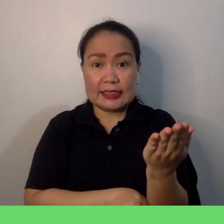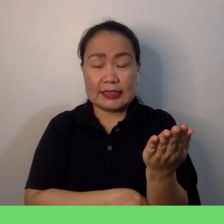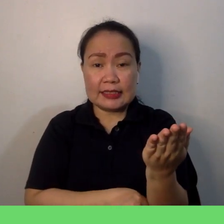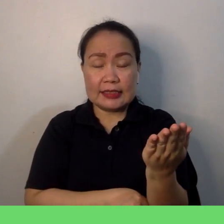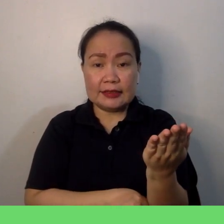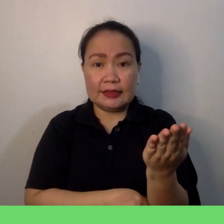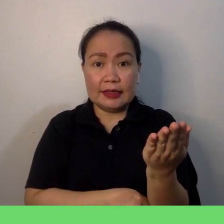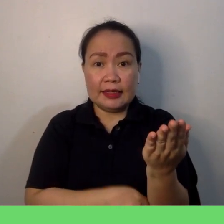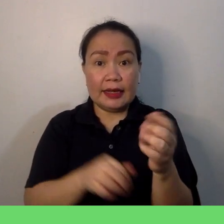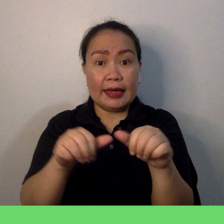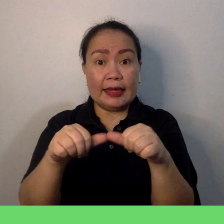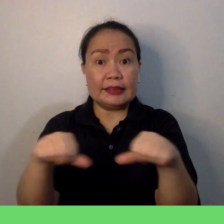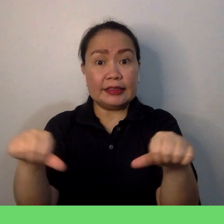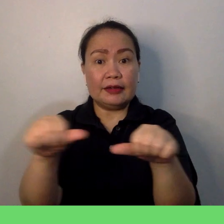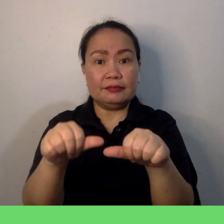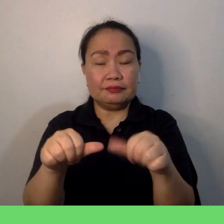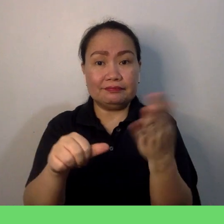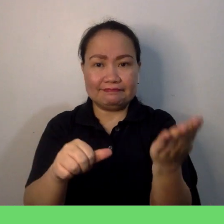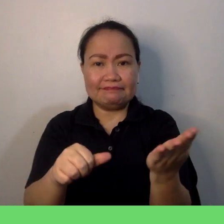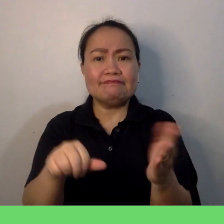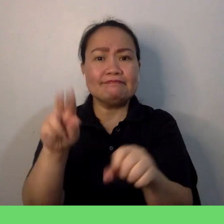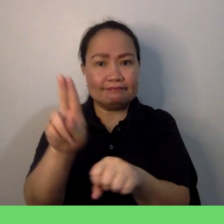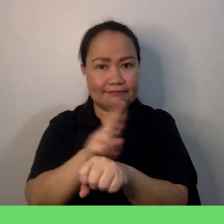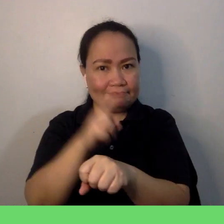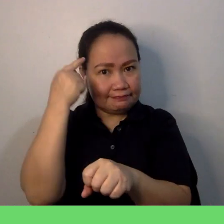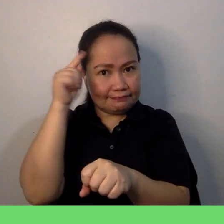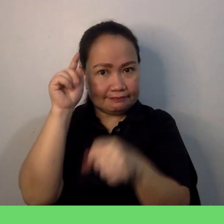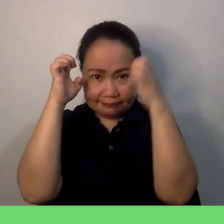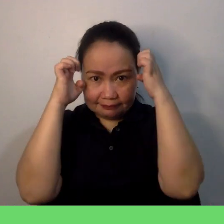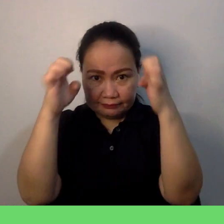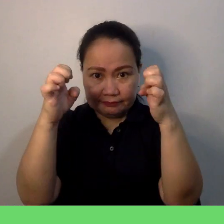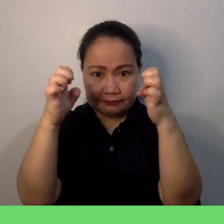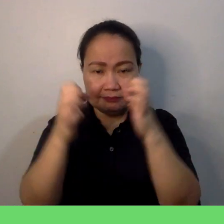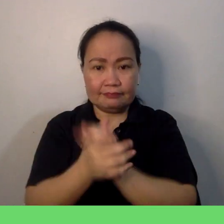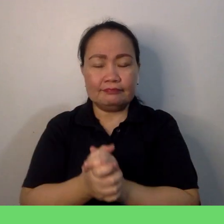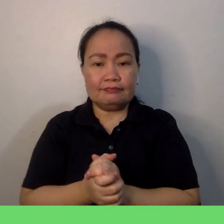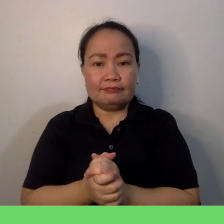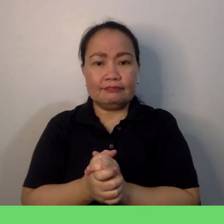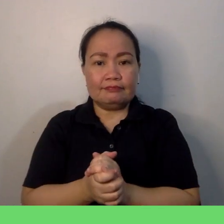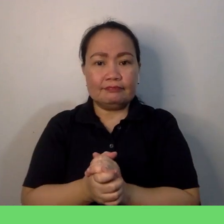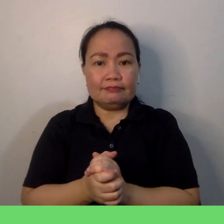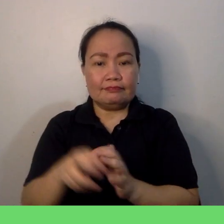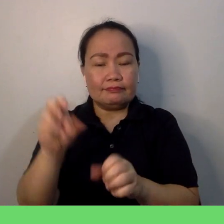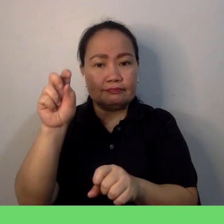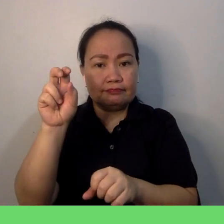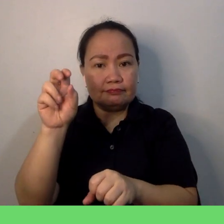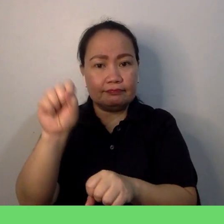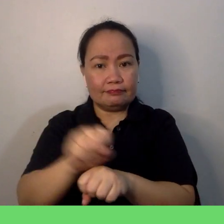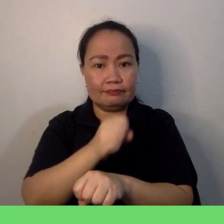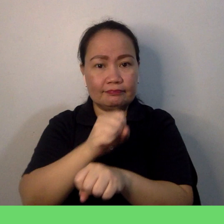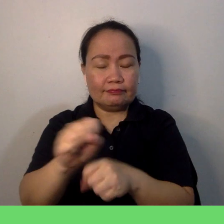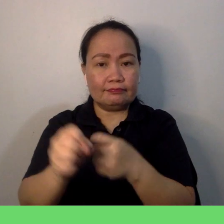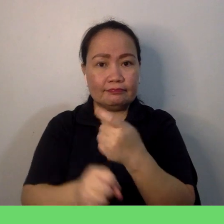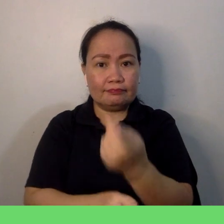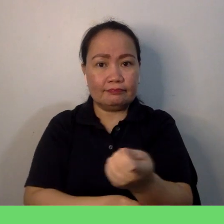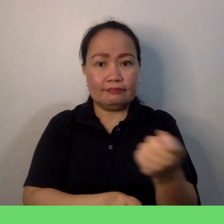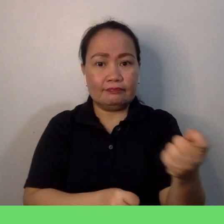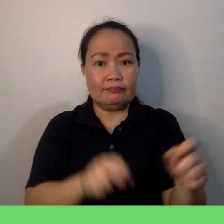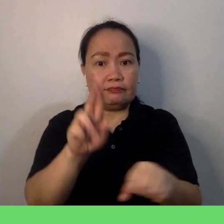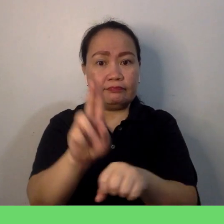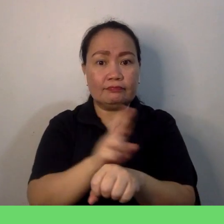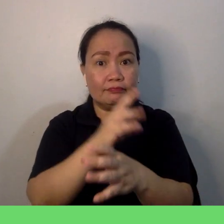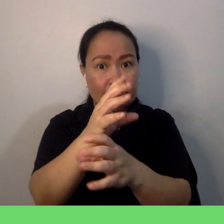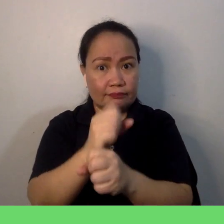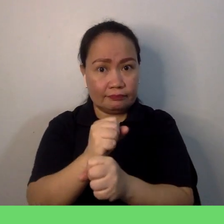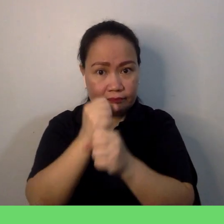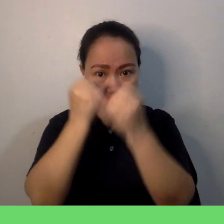ang statistics? Ginagamit siya for education. So, statistical tools are used to get information. So,